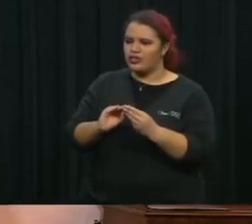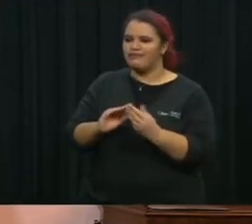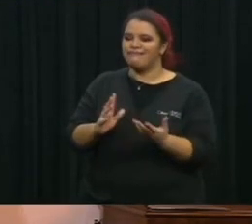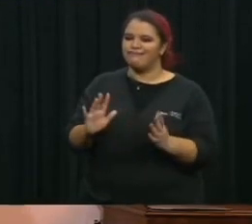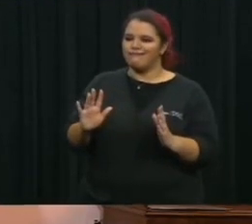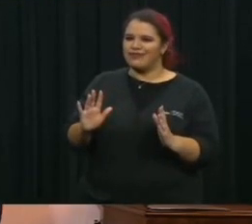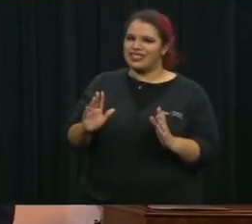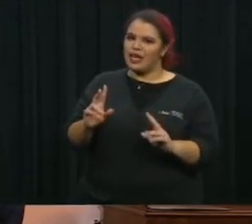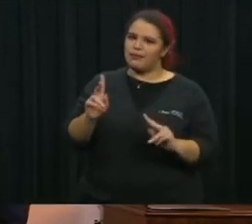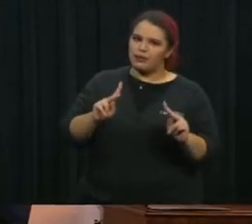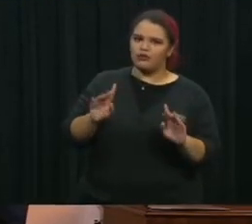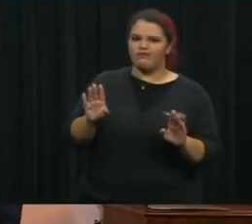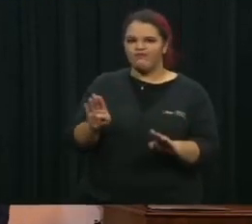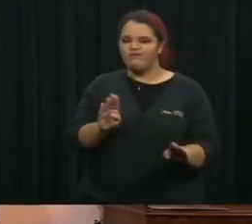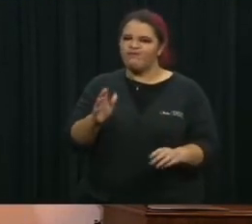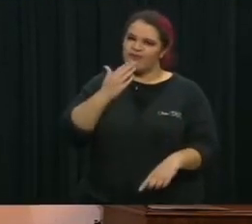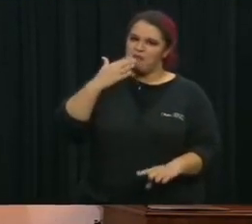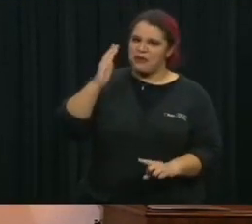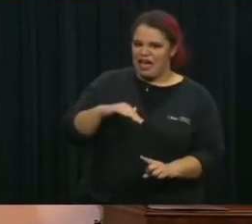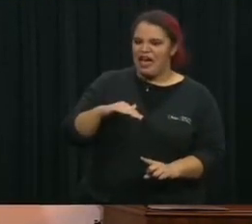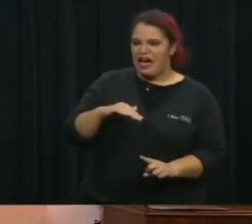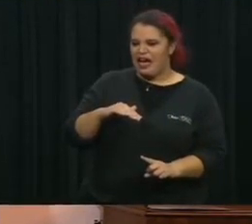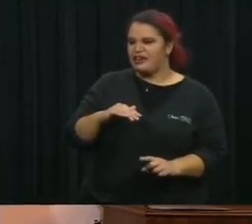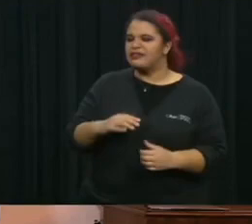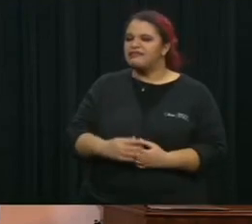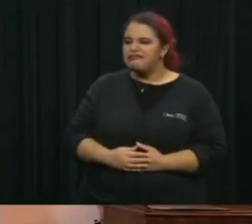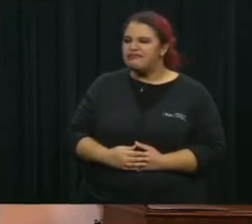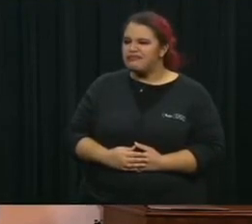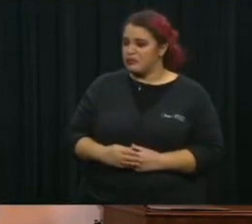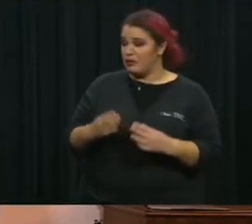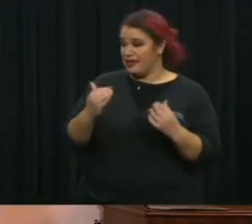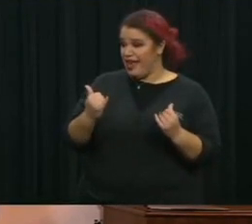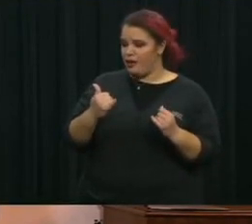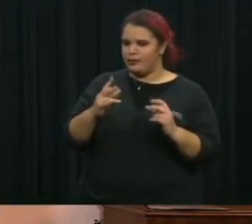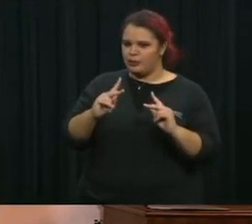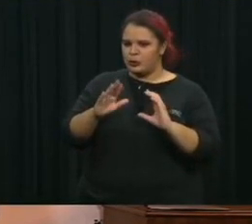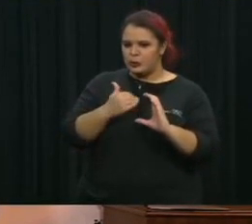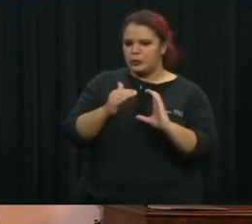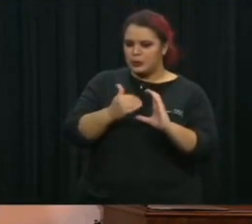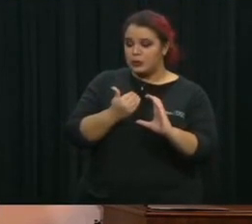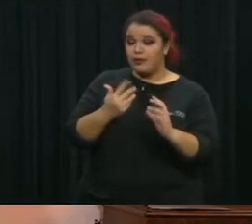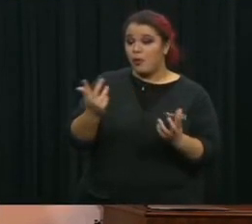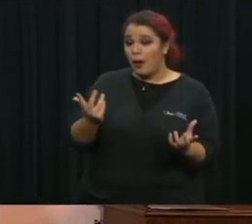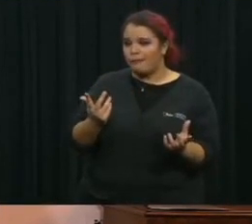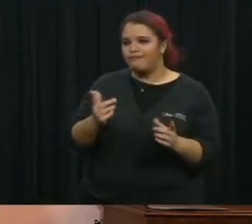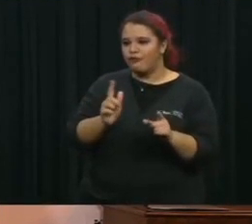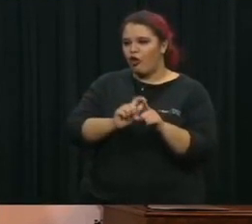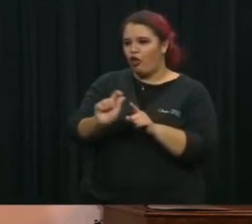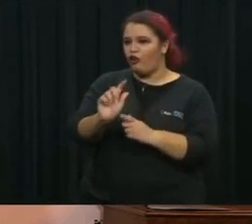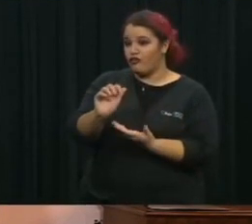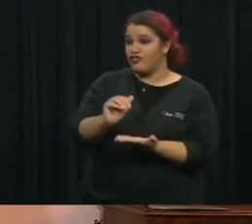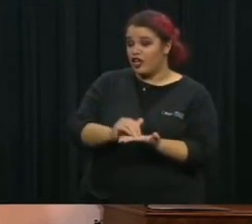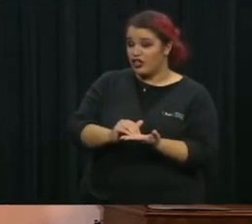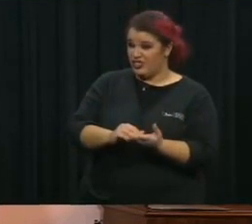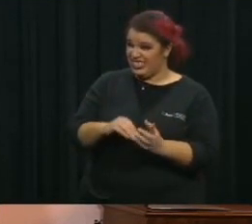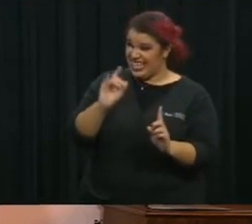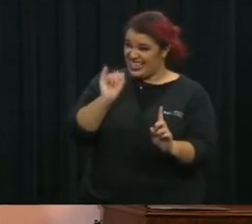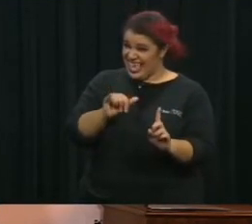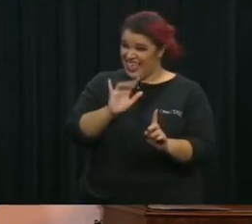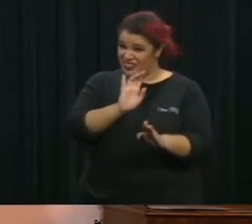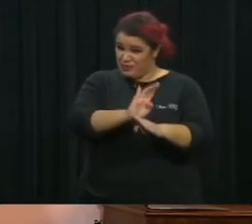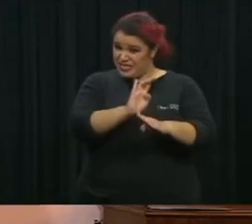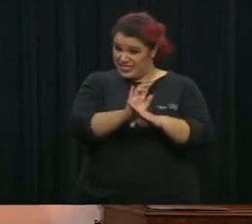in our community. We are getting a lot of emails at our station specifically regarding call centers. Are those the